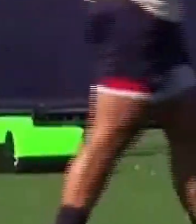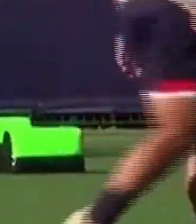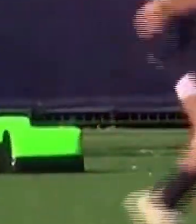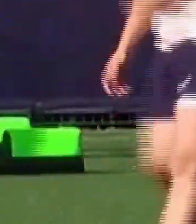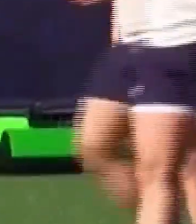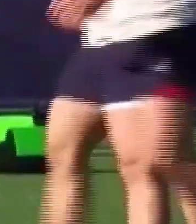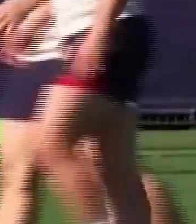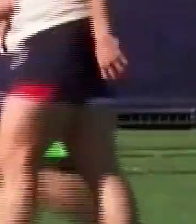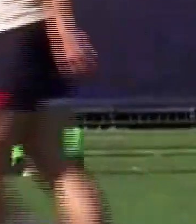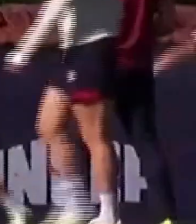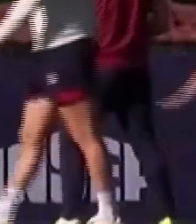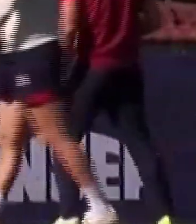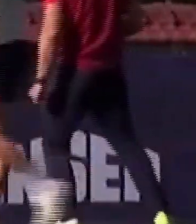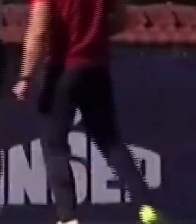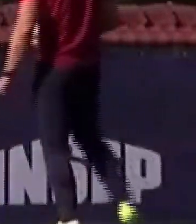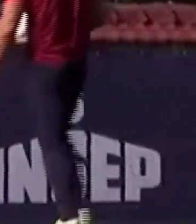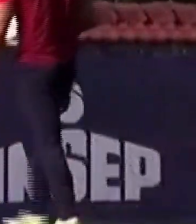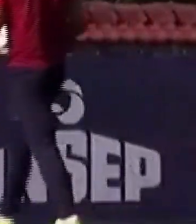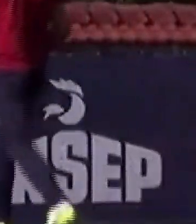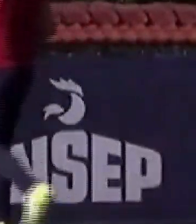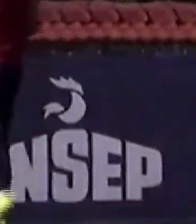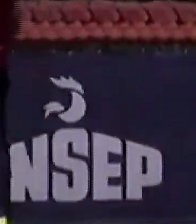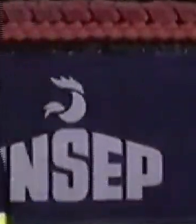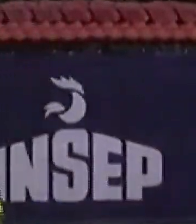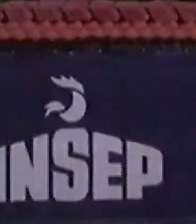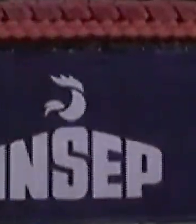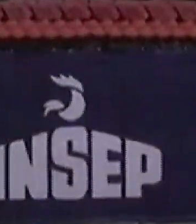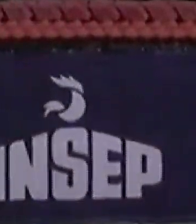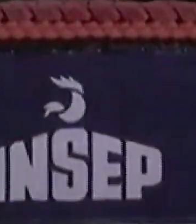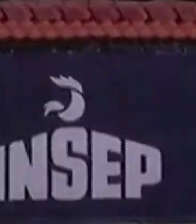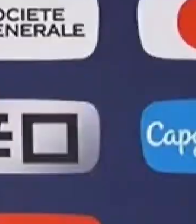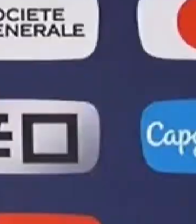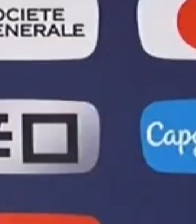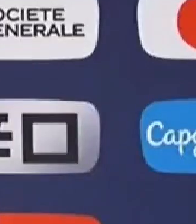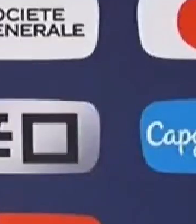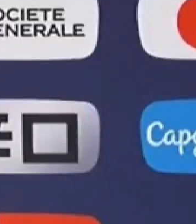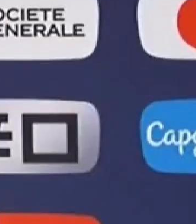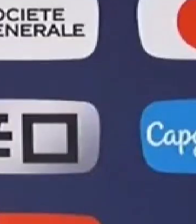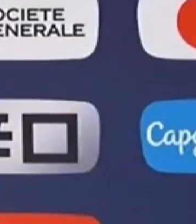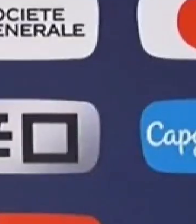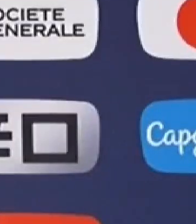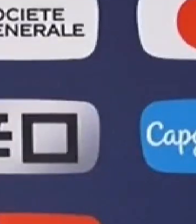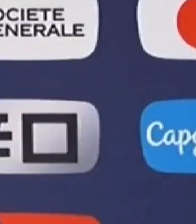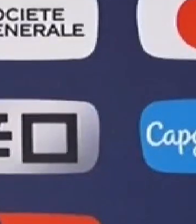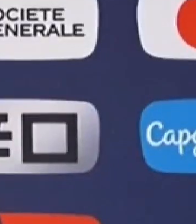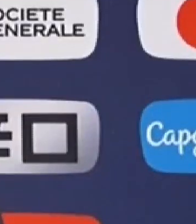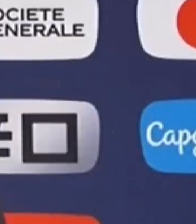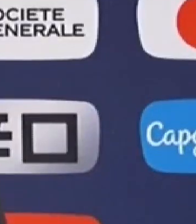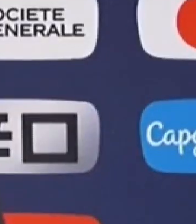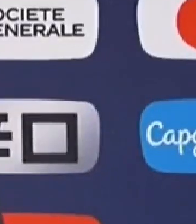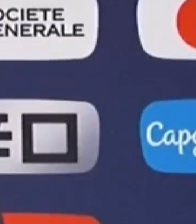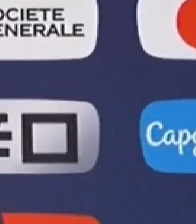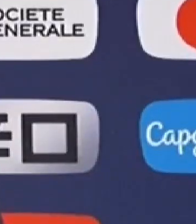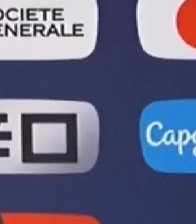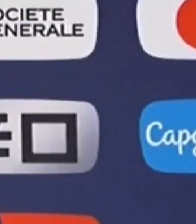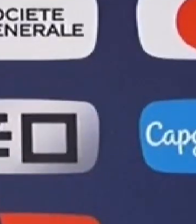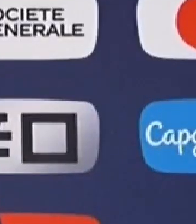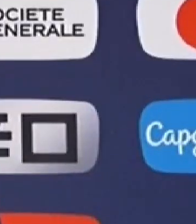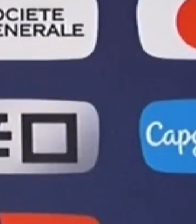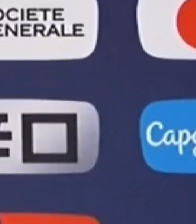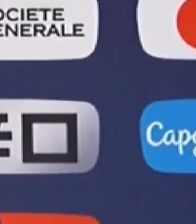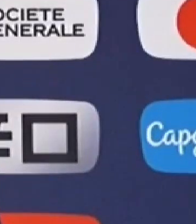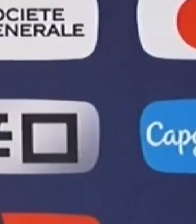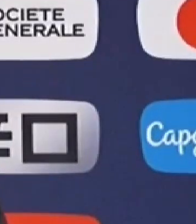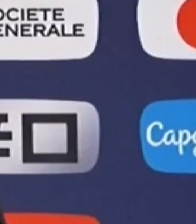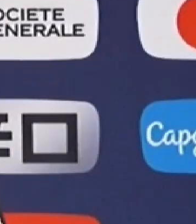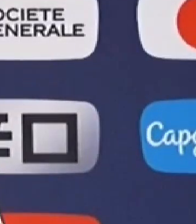but the rest of the people at home. The reality is we're facing England and a good England side. So, so we